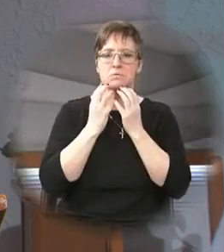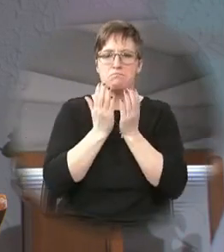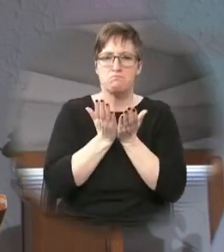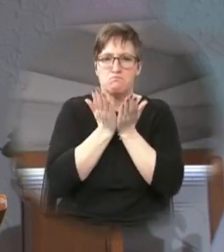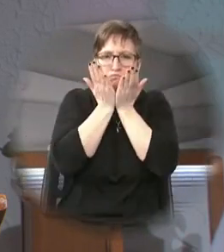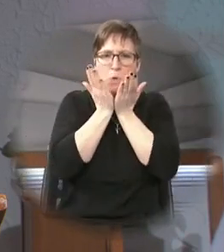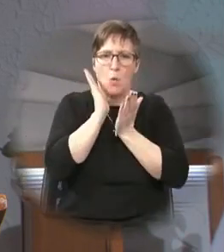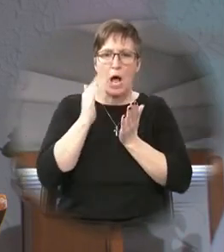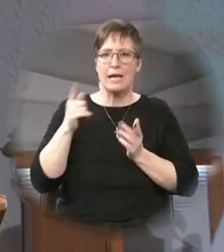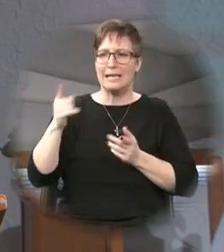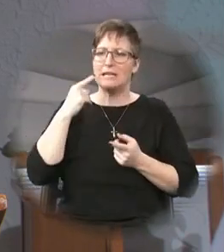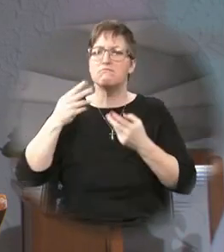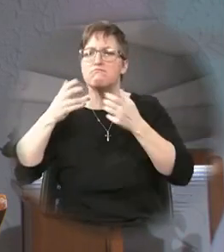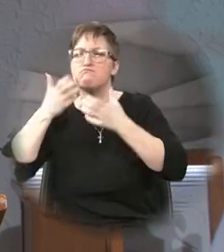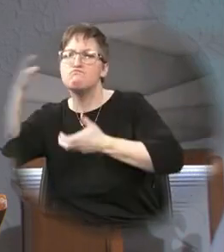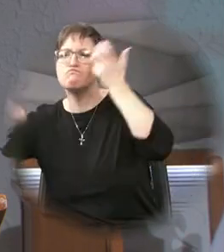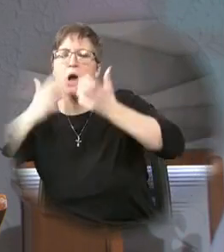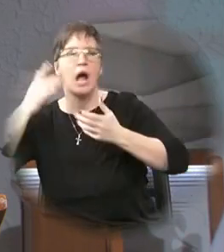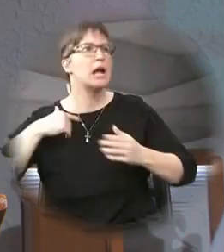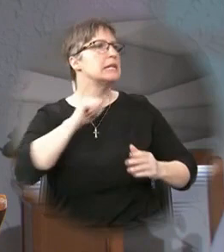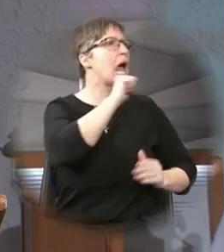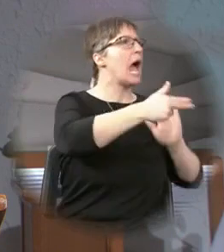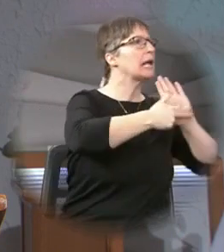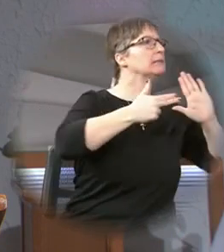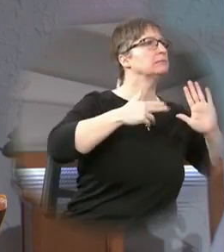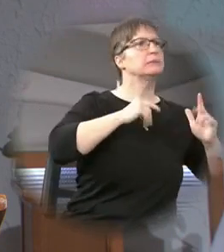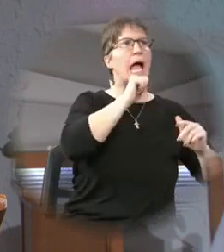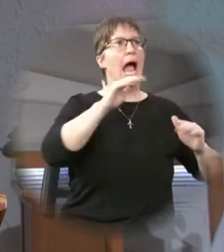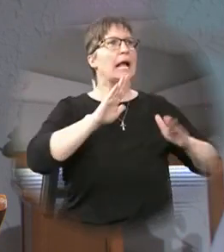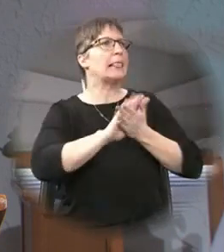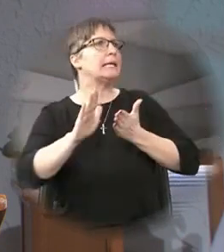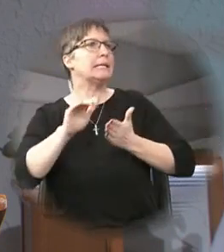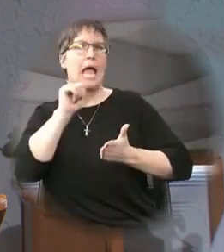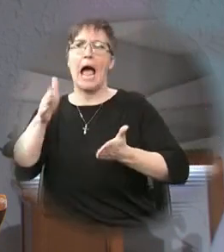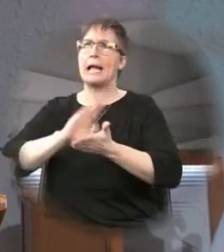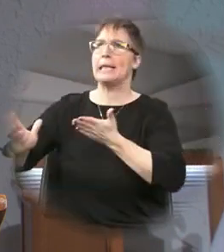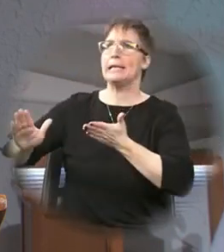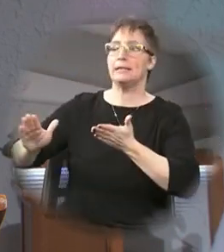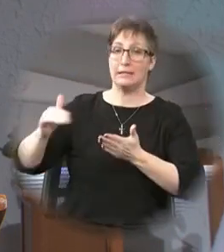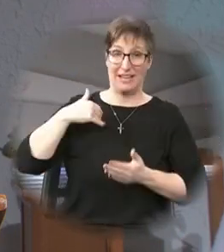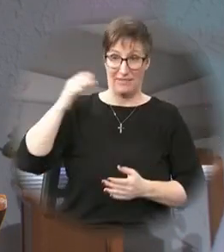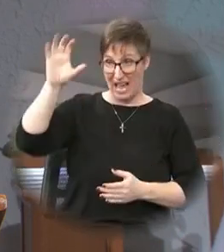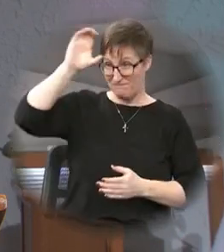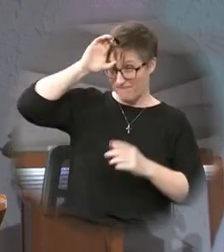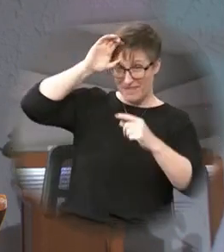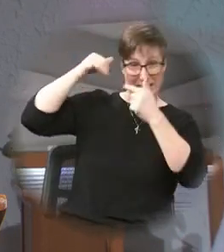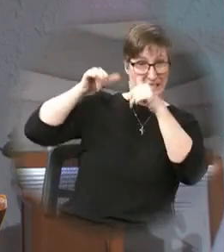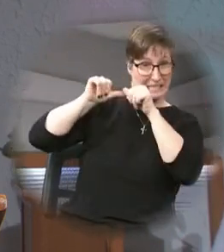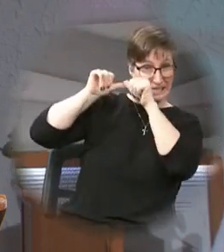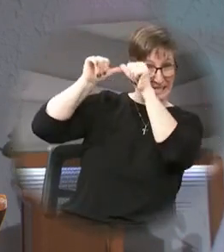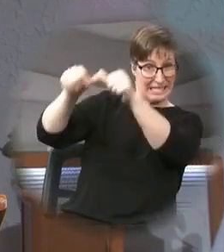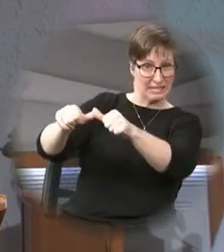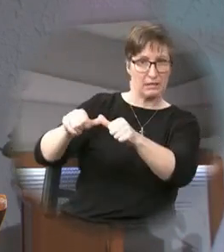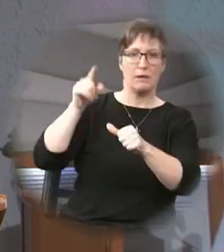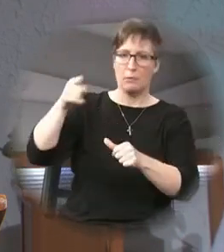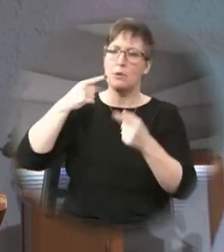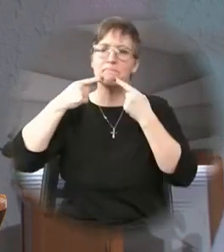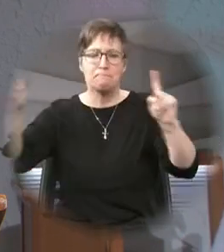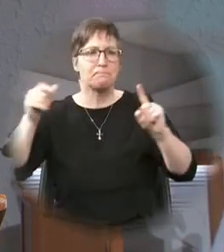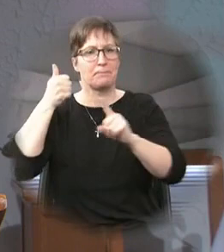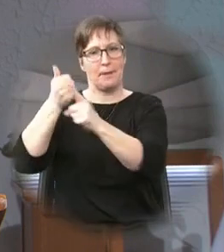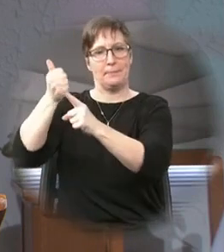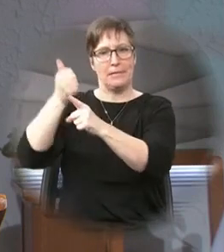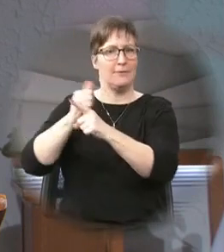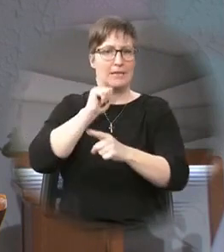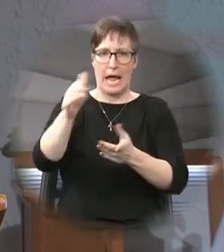out, unclean, unclean. As long as the sore is on him, he shall declare himself unclean,